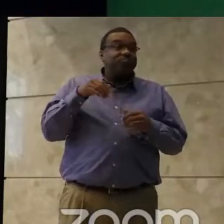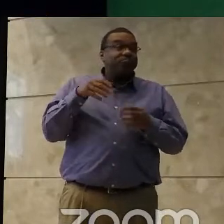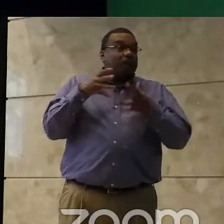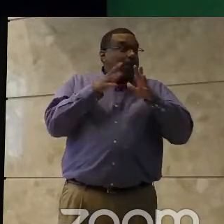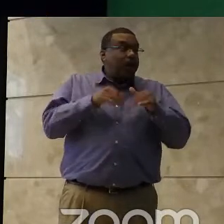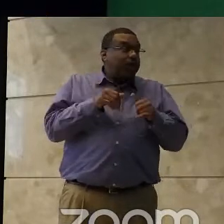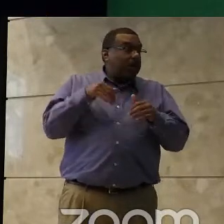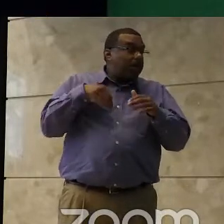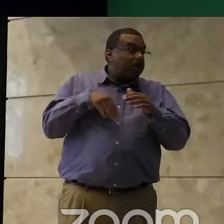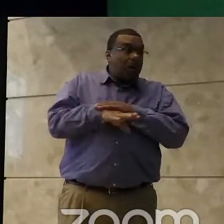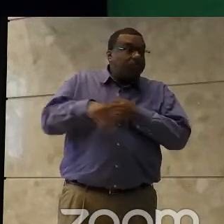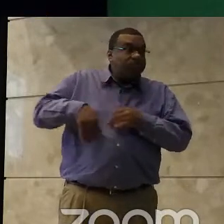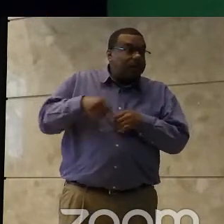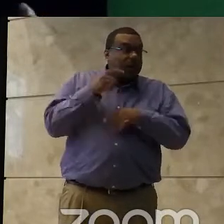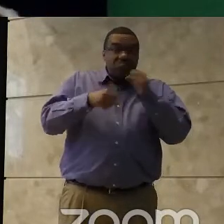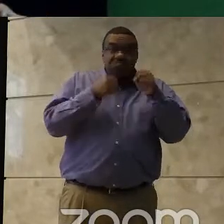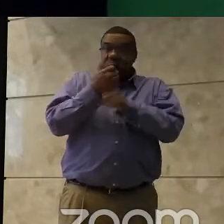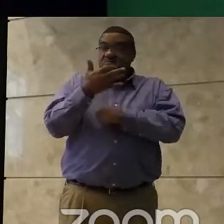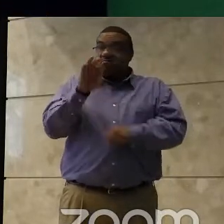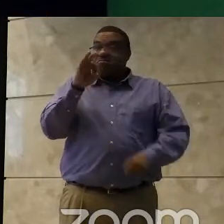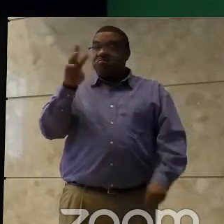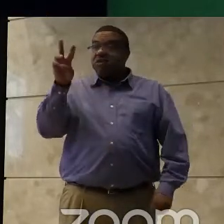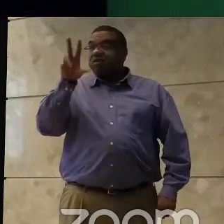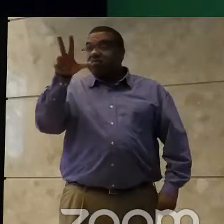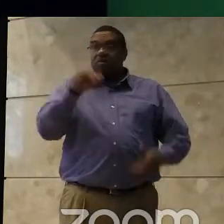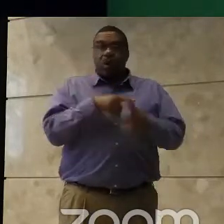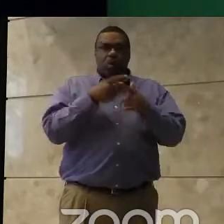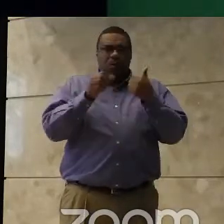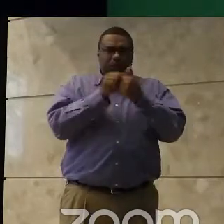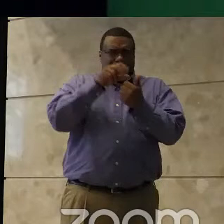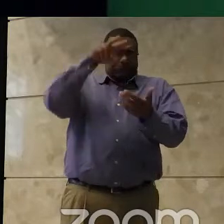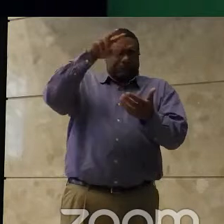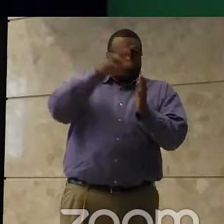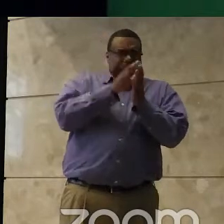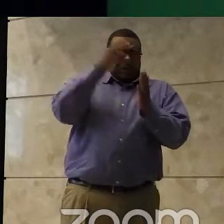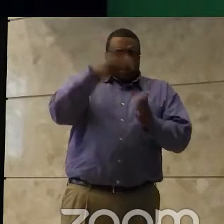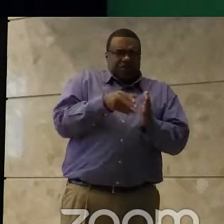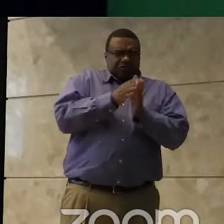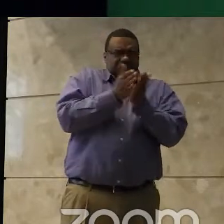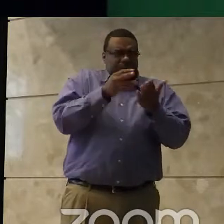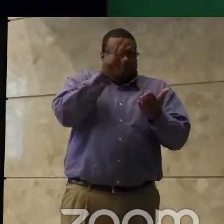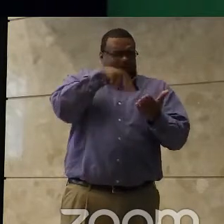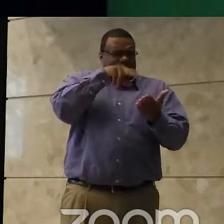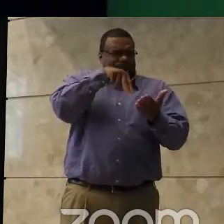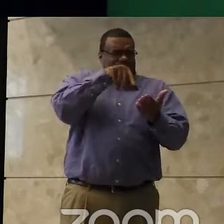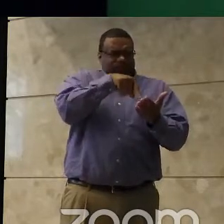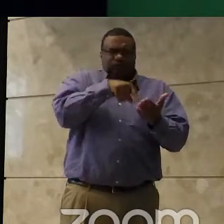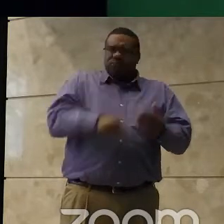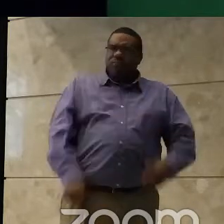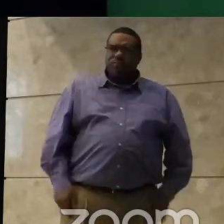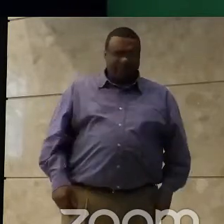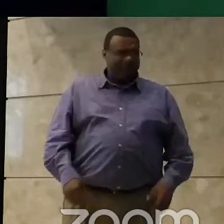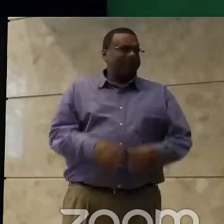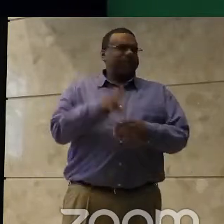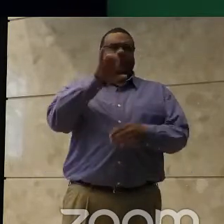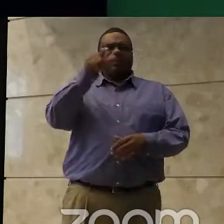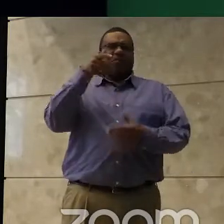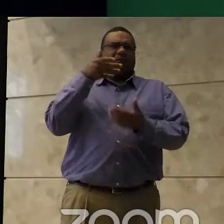in 1963. And so when they read things in a history book, reading about the civil